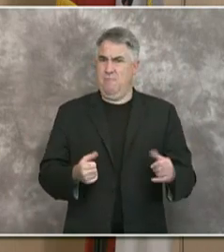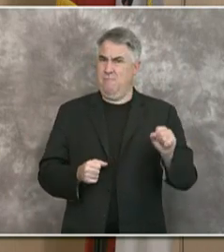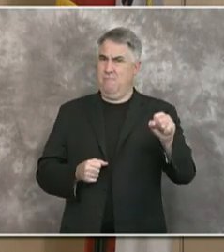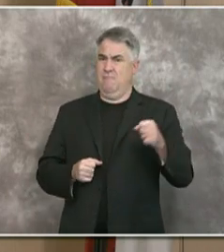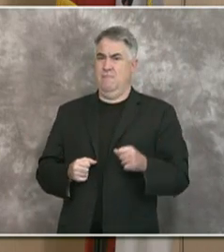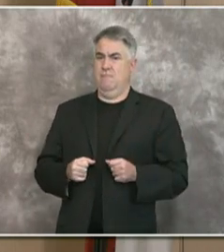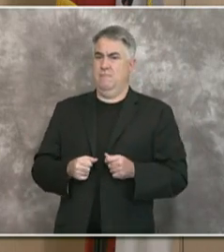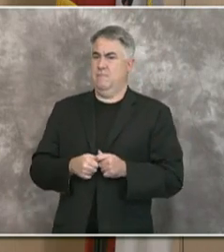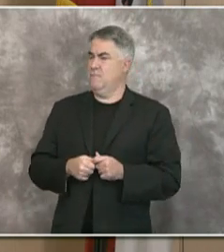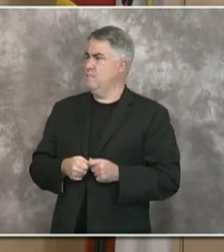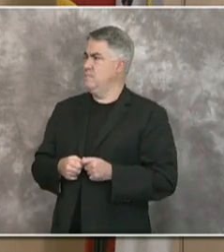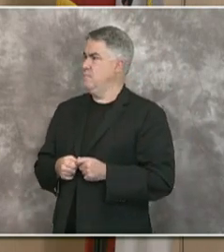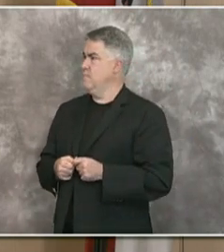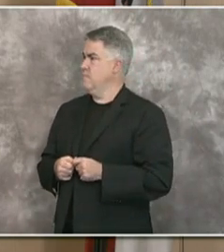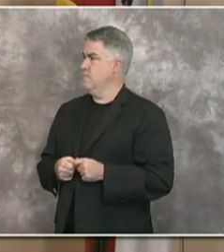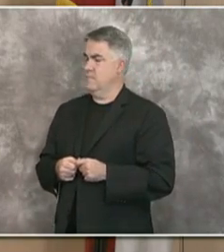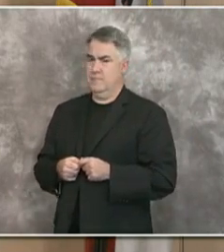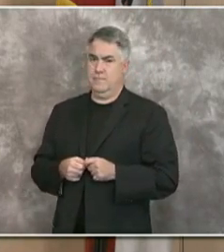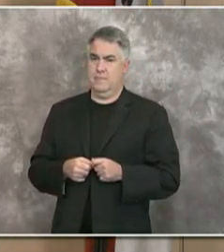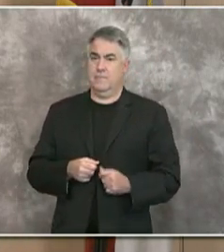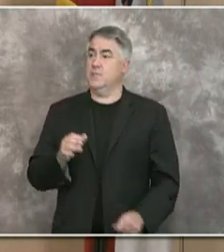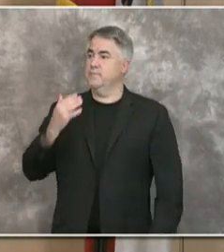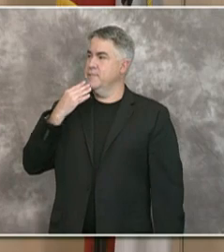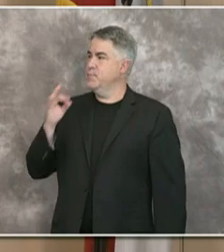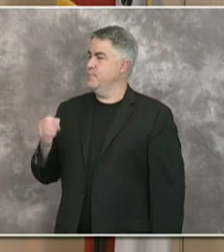steps. Thank you. Yep.